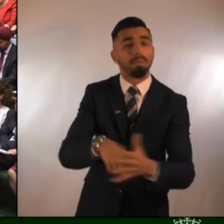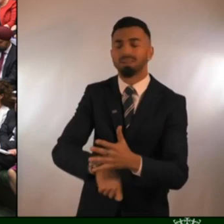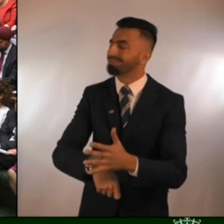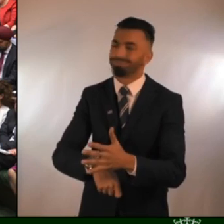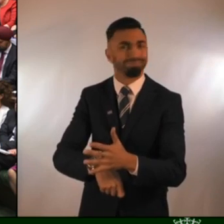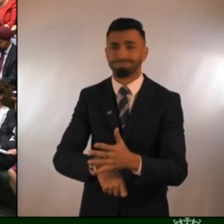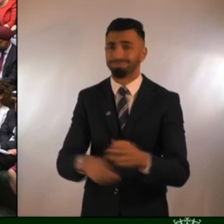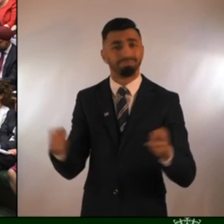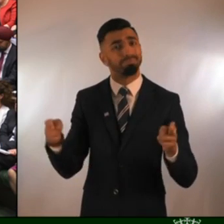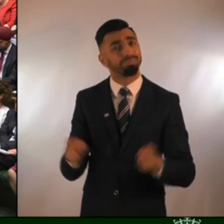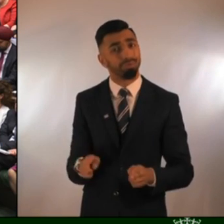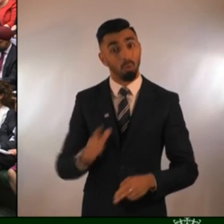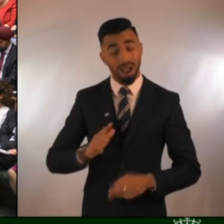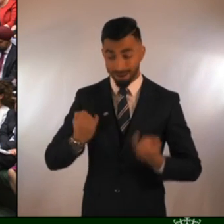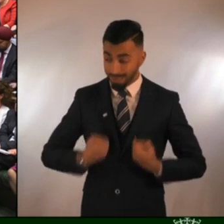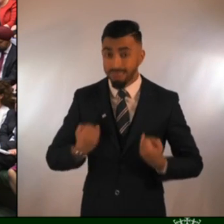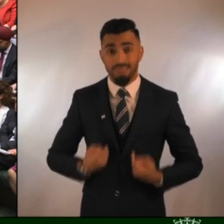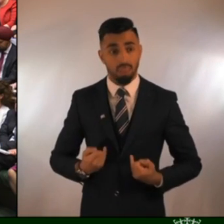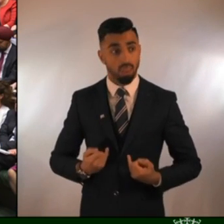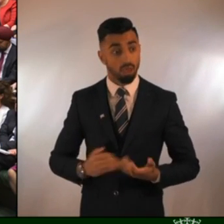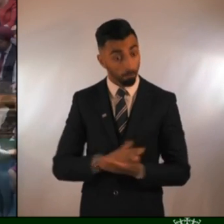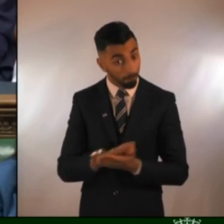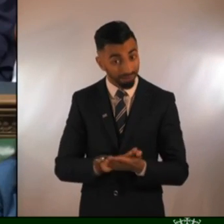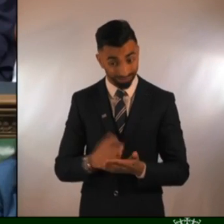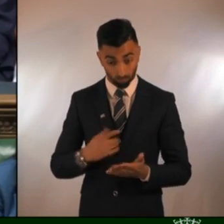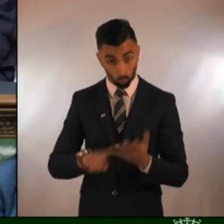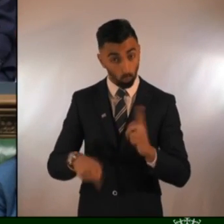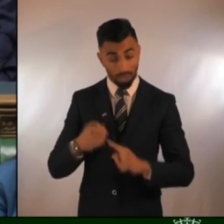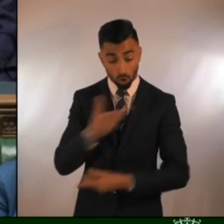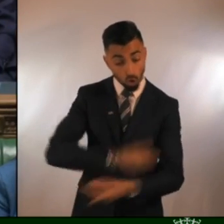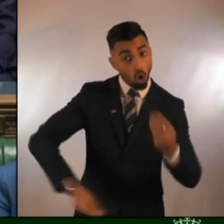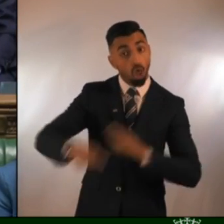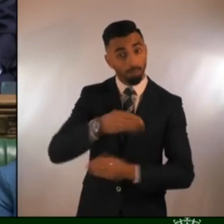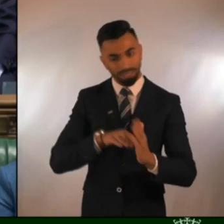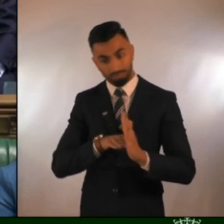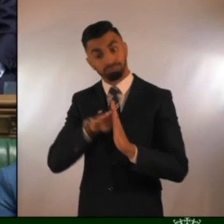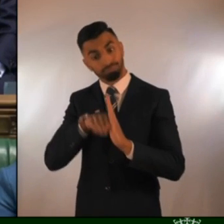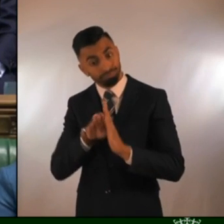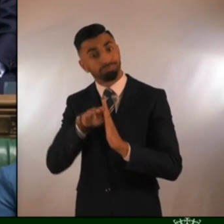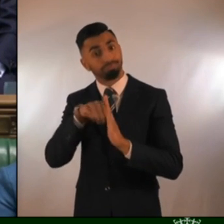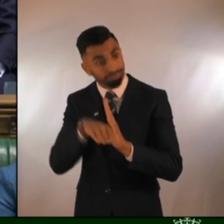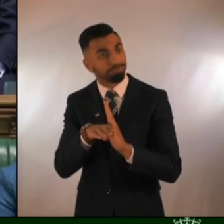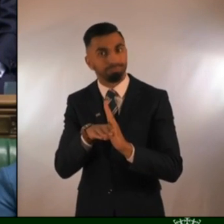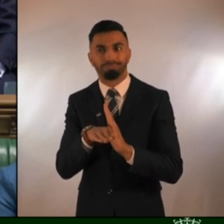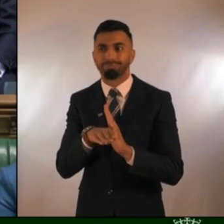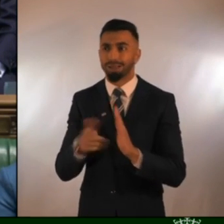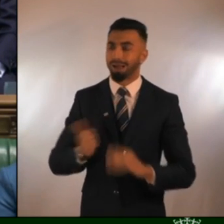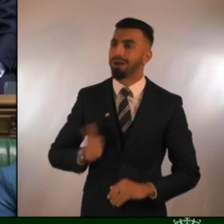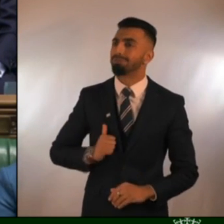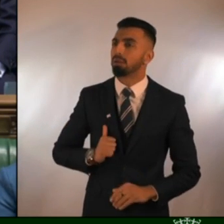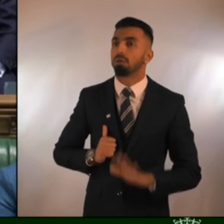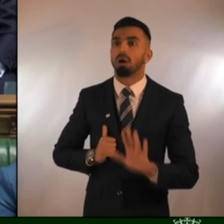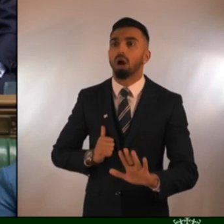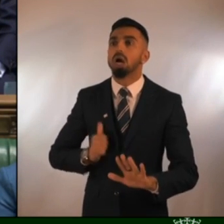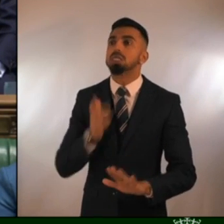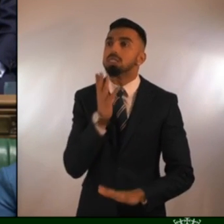a significant impact on the UK economy, but it will be temporary. People will return